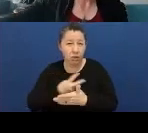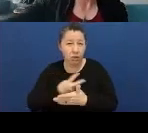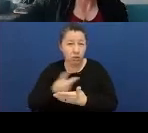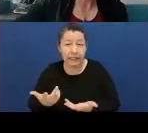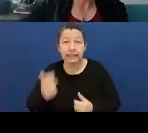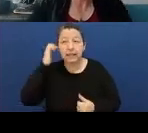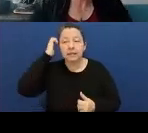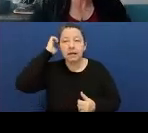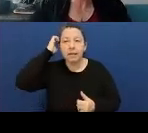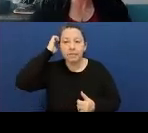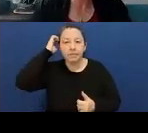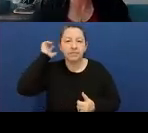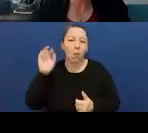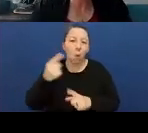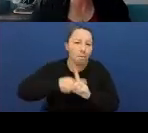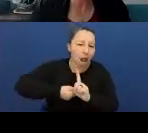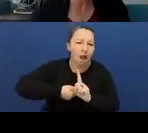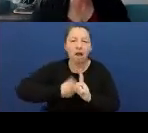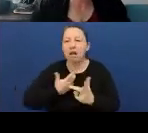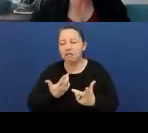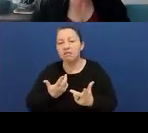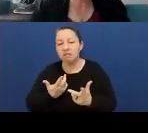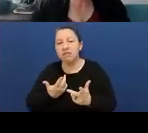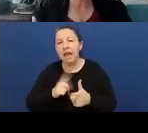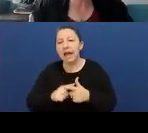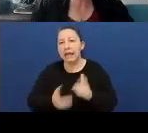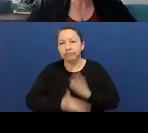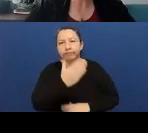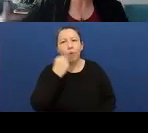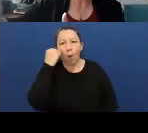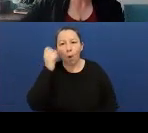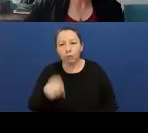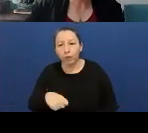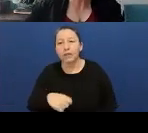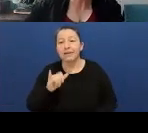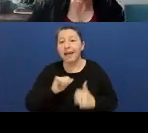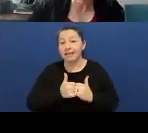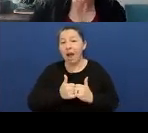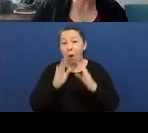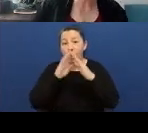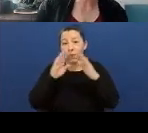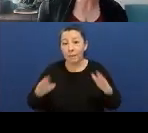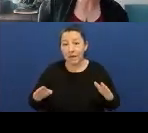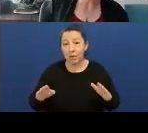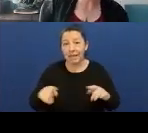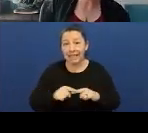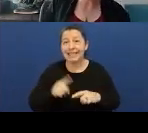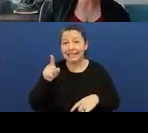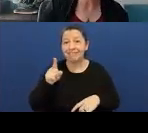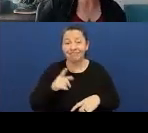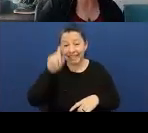they would go home. This is in fact how the pyramids of Egypt were built, with conscripted taxed labor on the